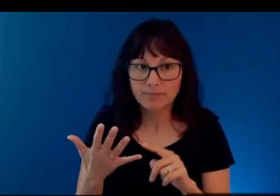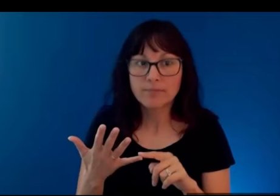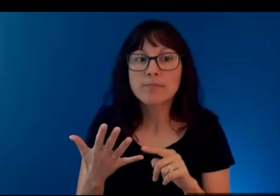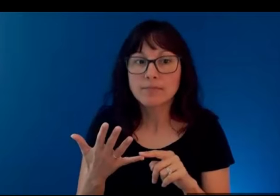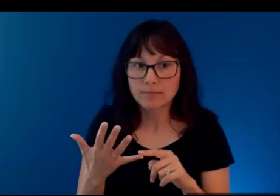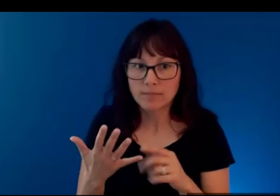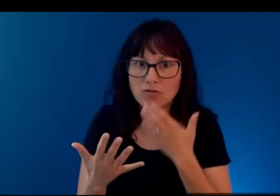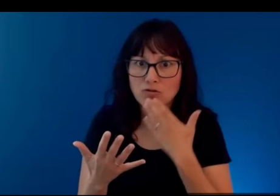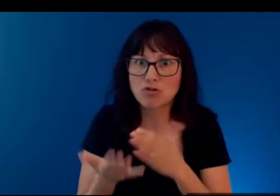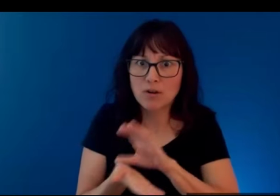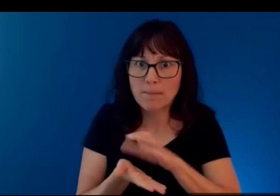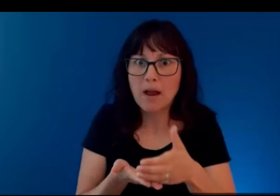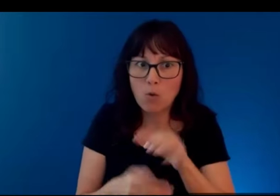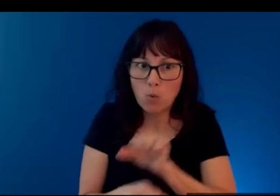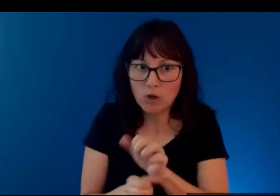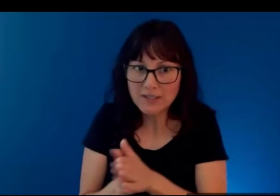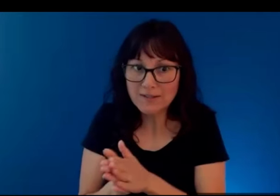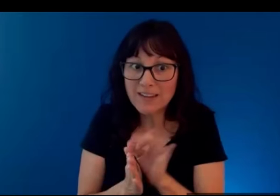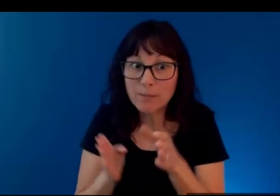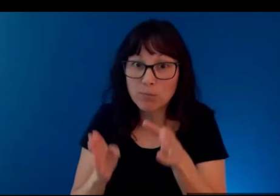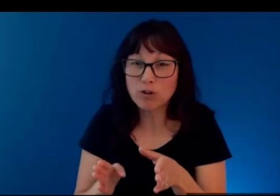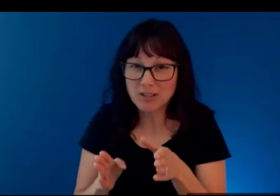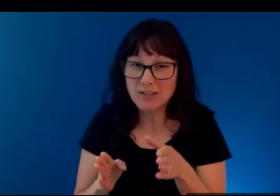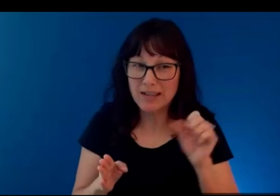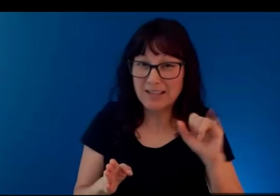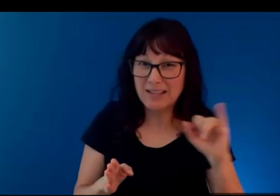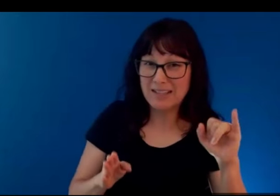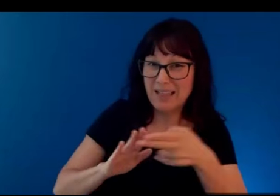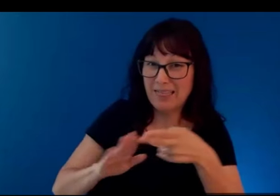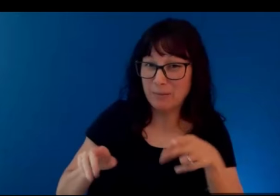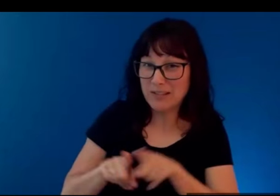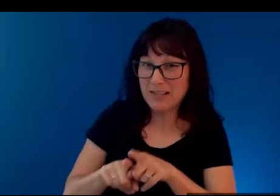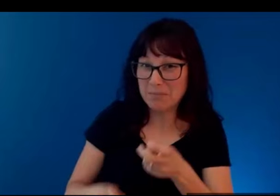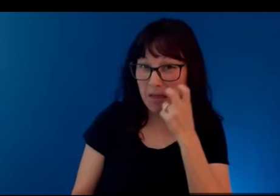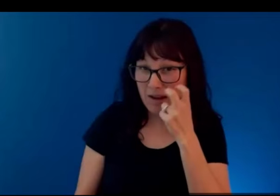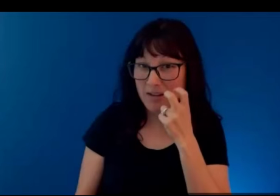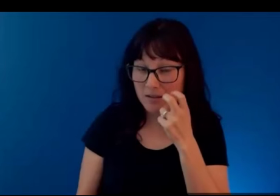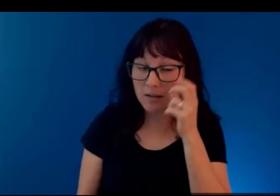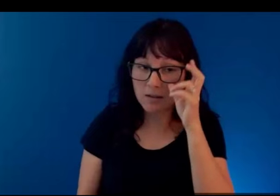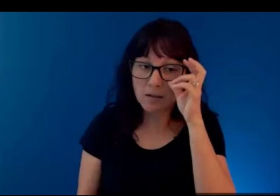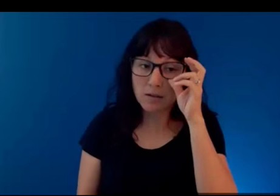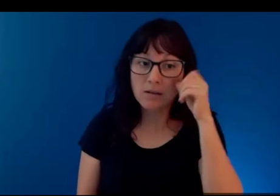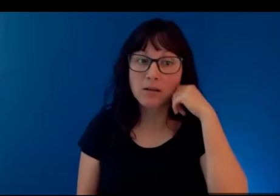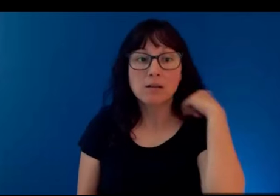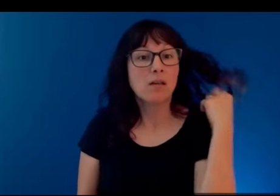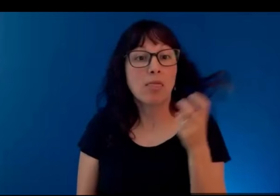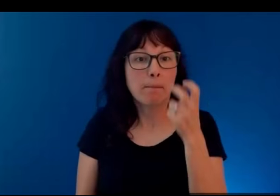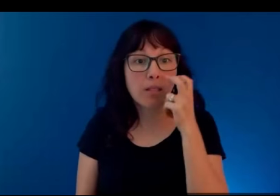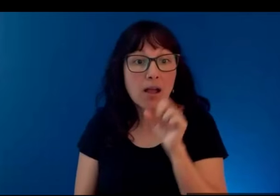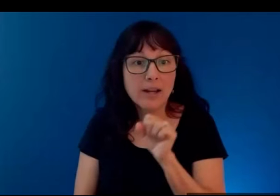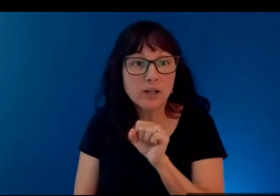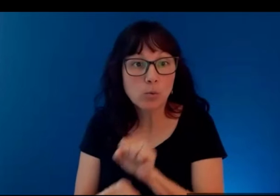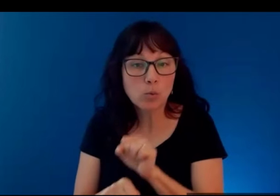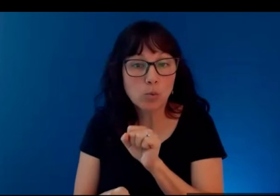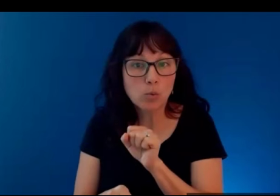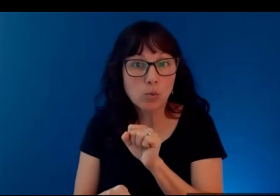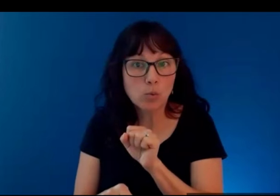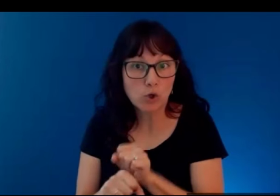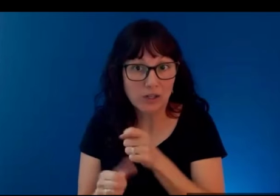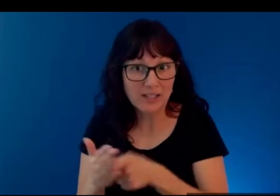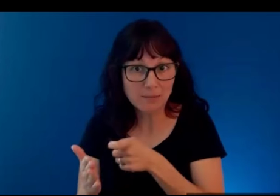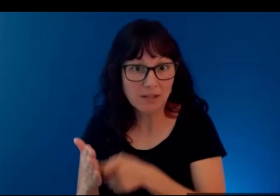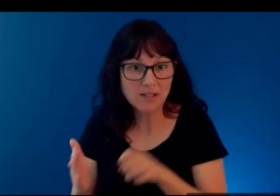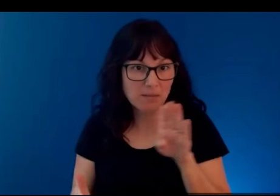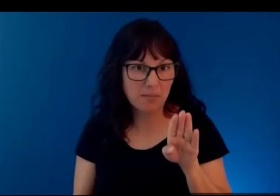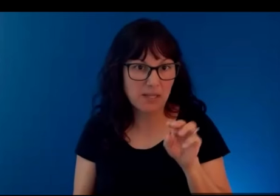work incentive for folks that are considered blind by Social Security standards. The blind work expenses